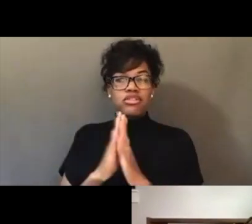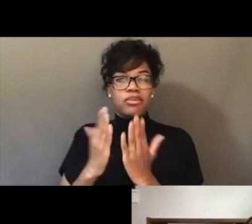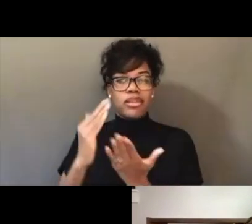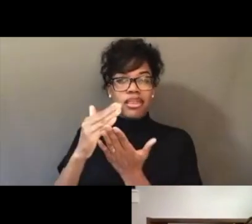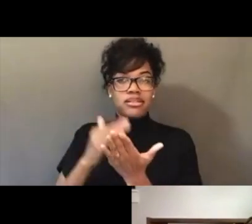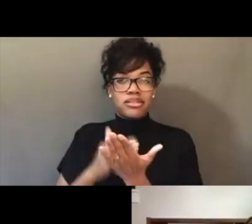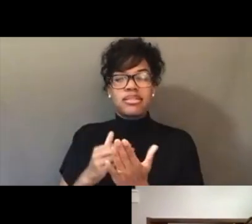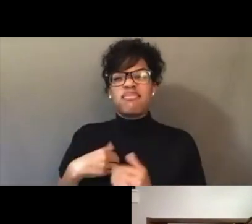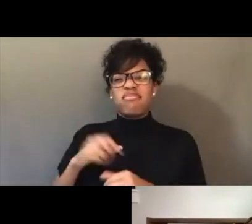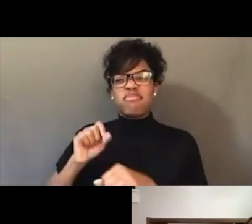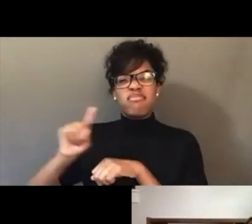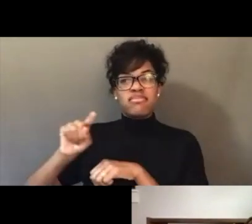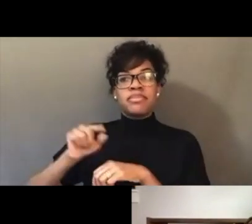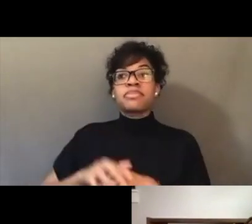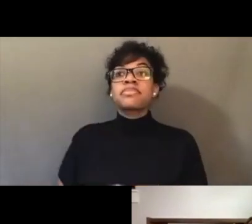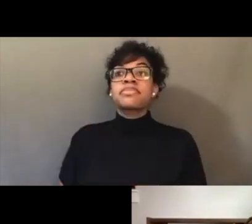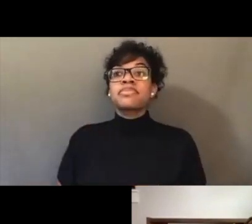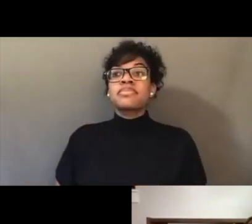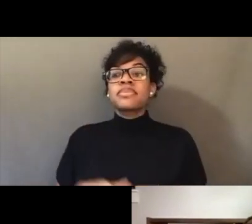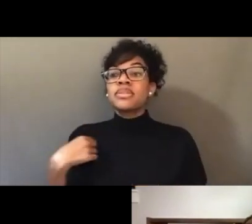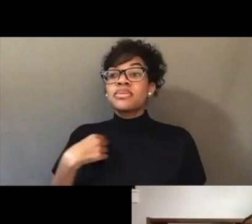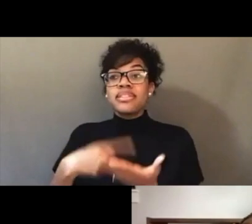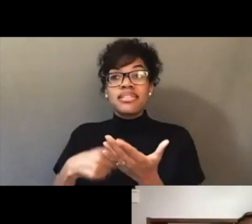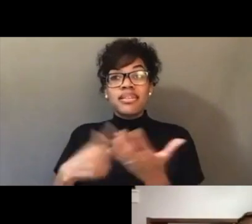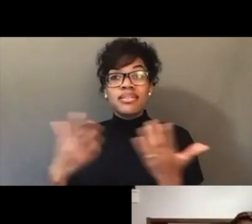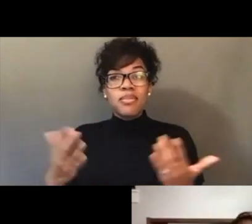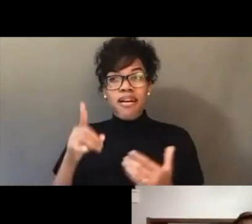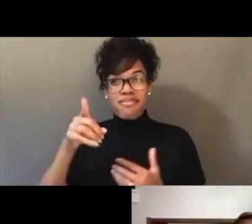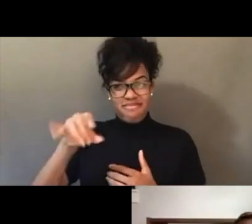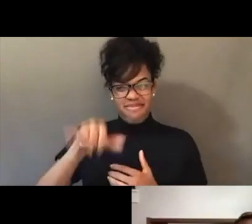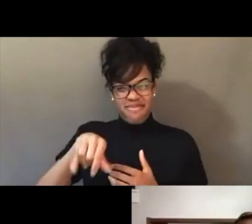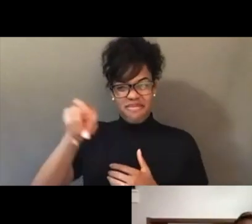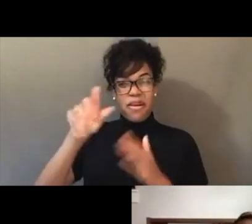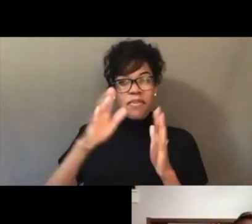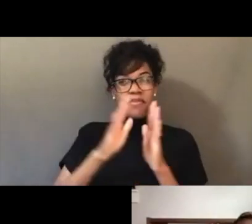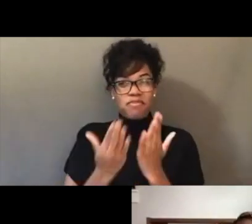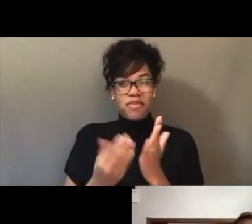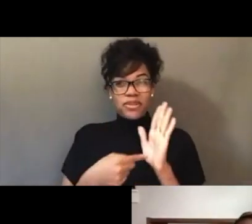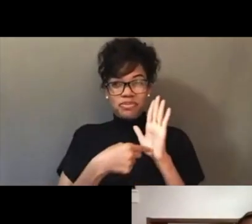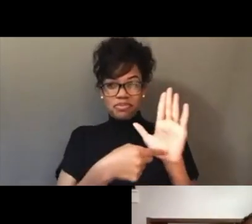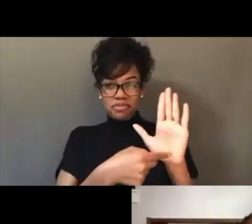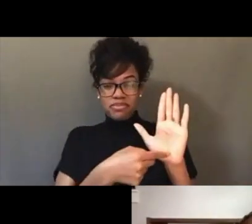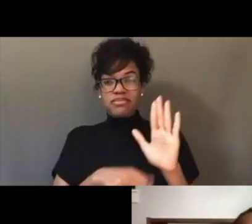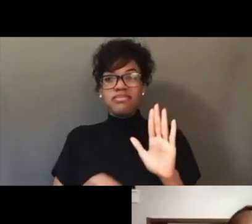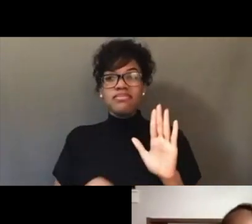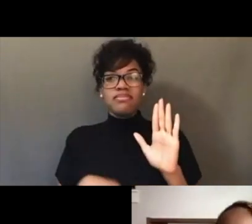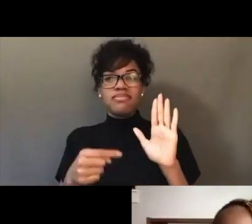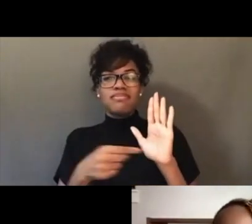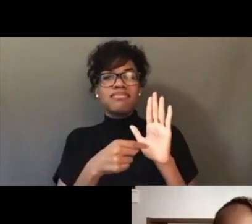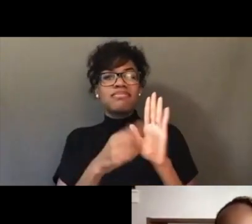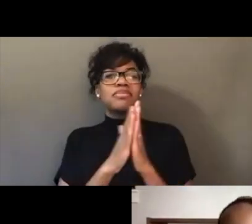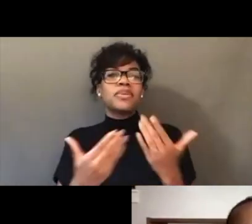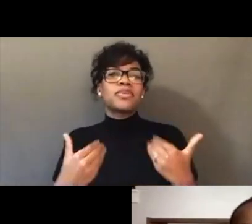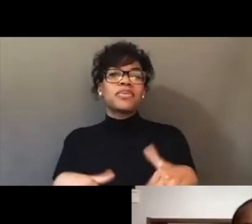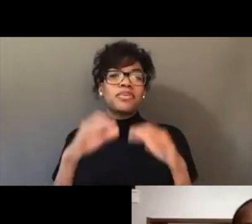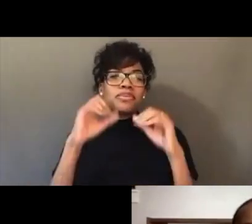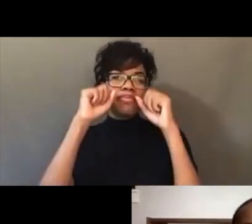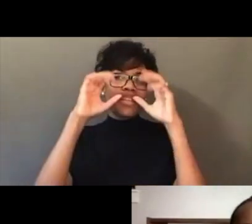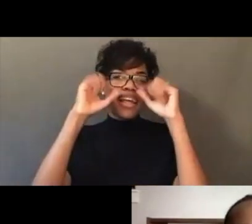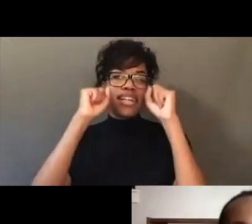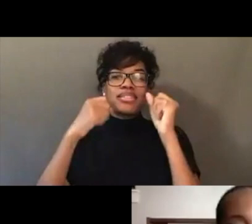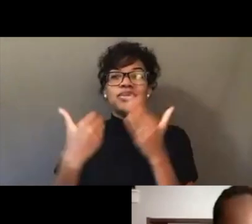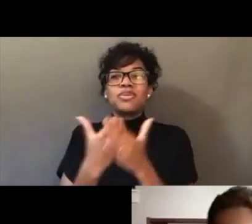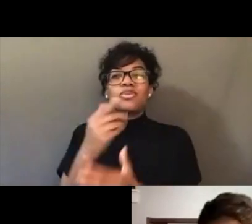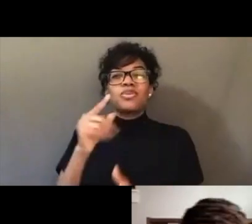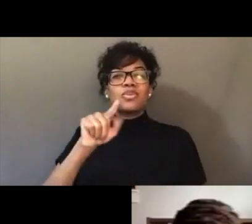teacher book. And what an incredible tool and resource for new teachers, which is so many sparks that we can use